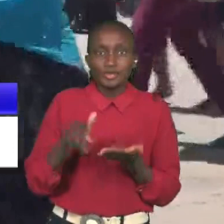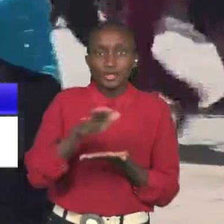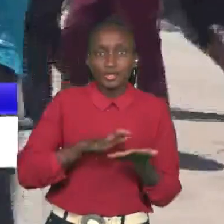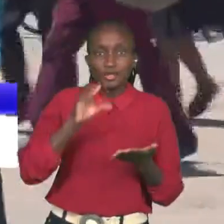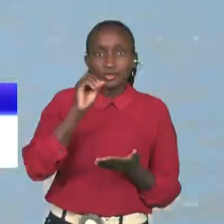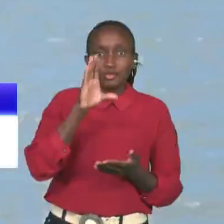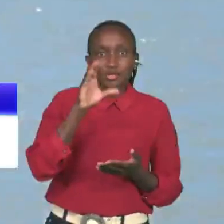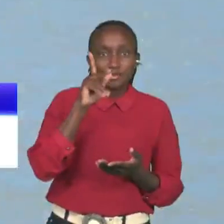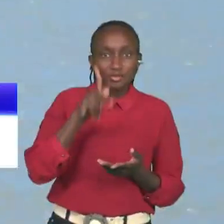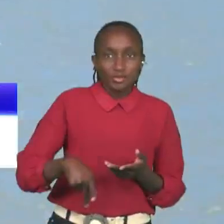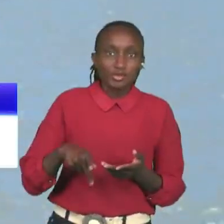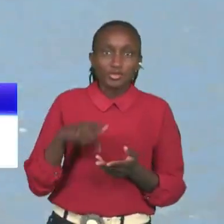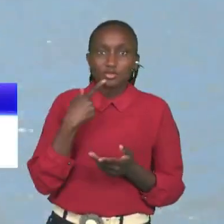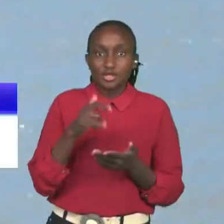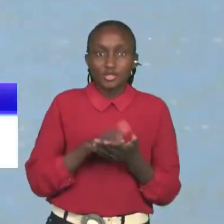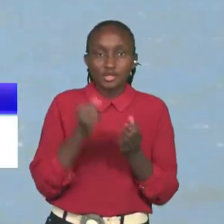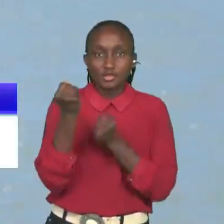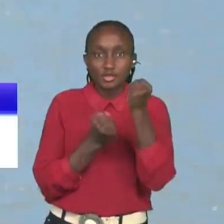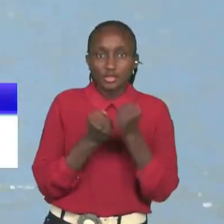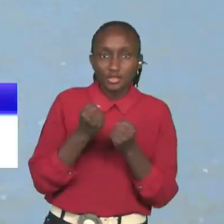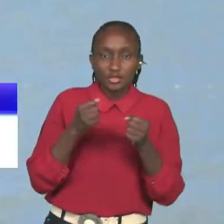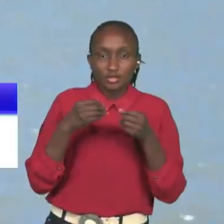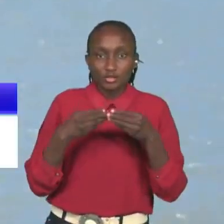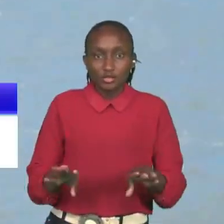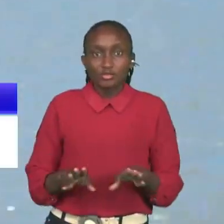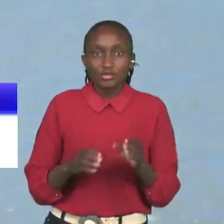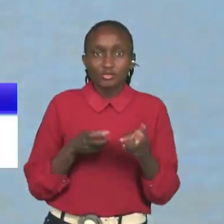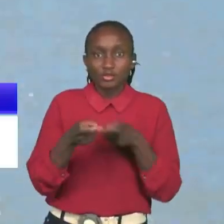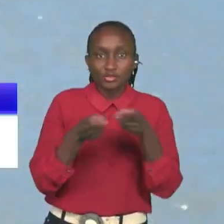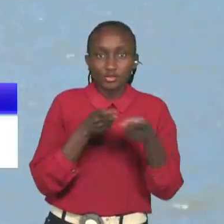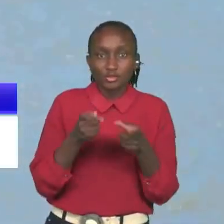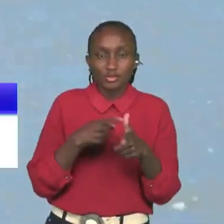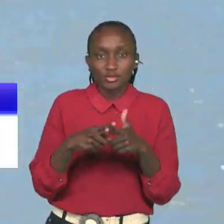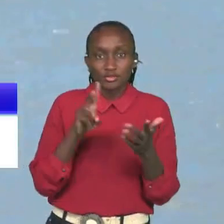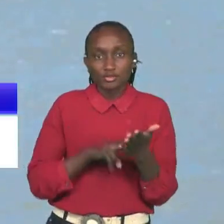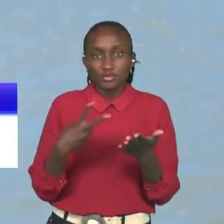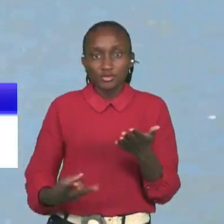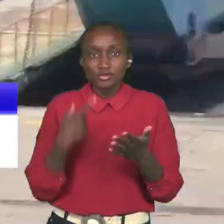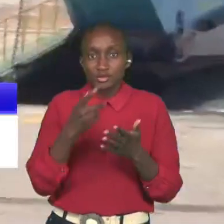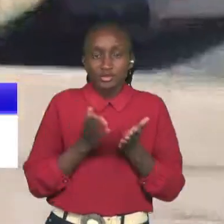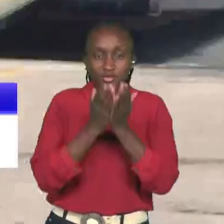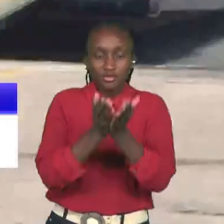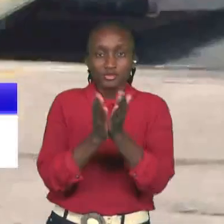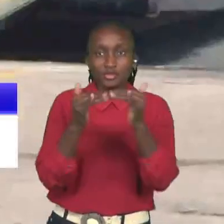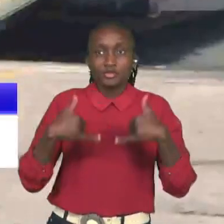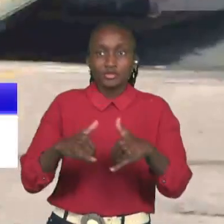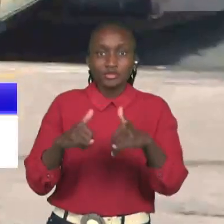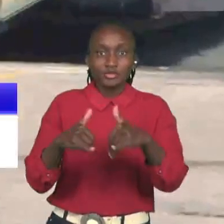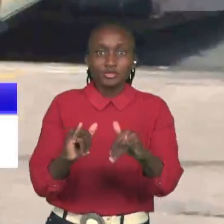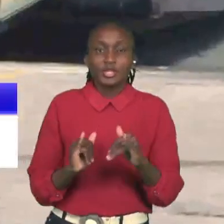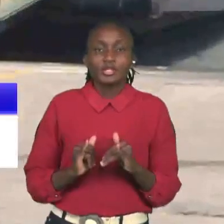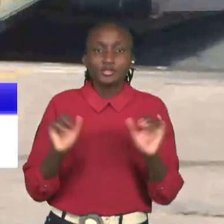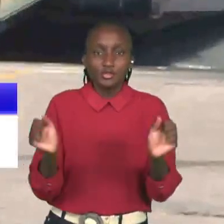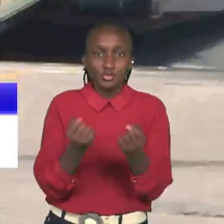said that the car lost brakes and reversed just before the ferry docked. He said that ferry officials attempted to throw out